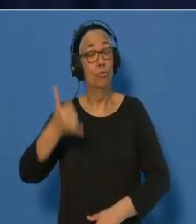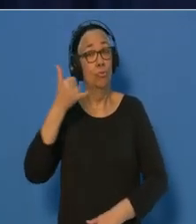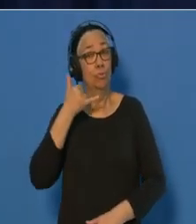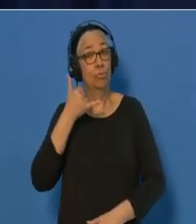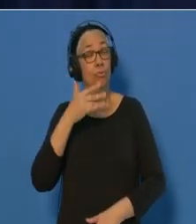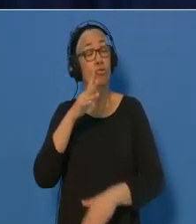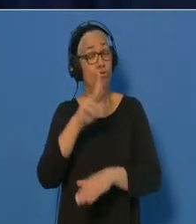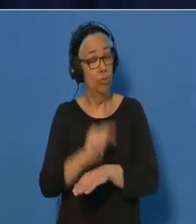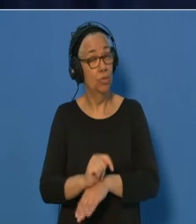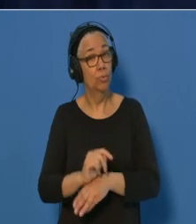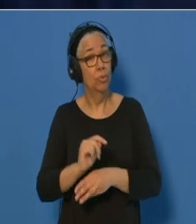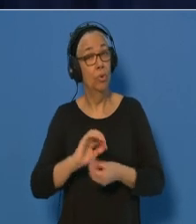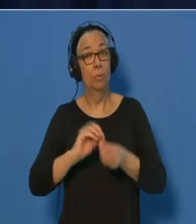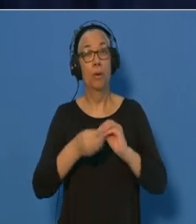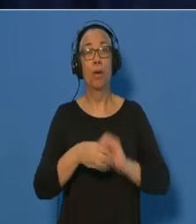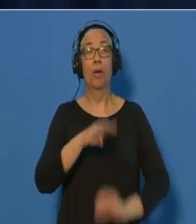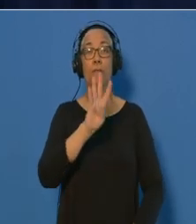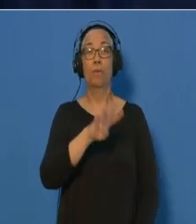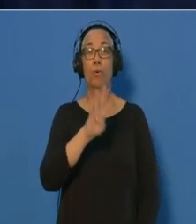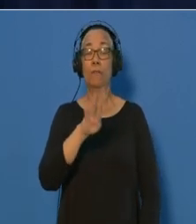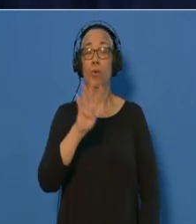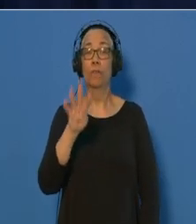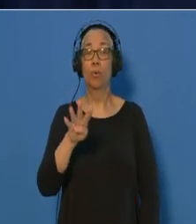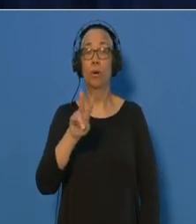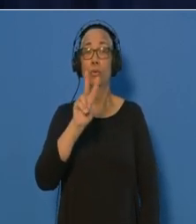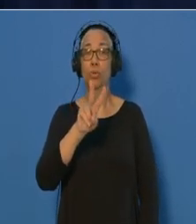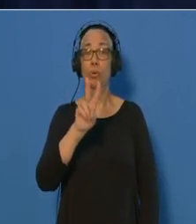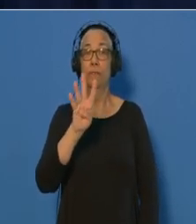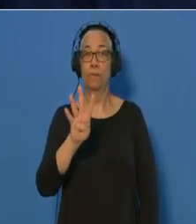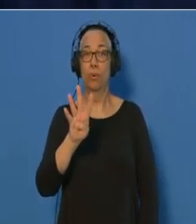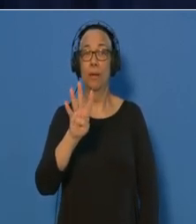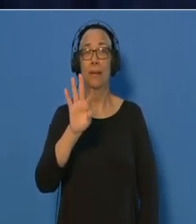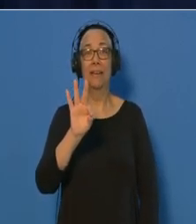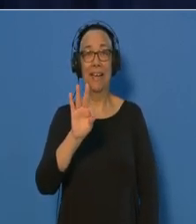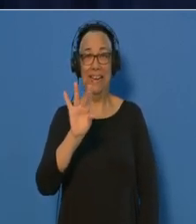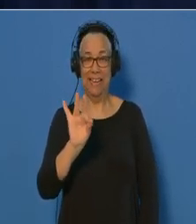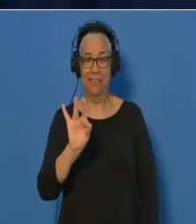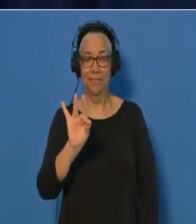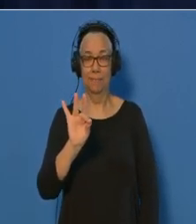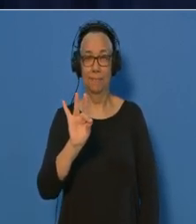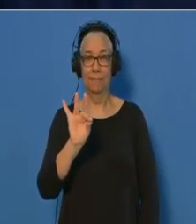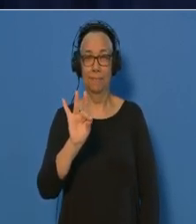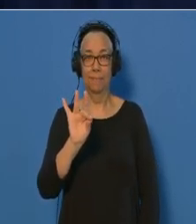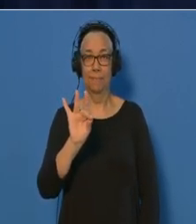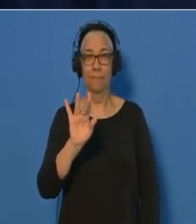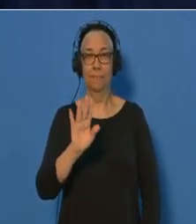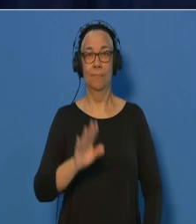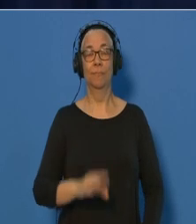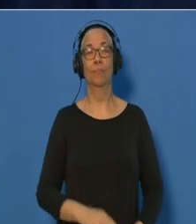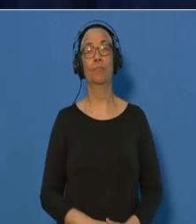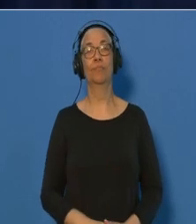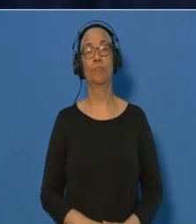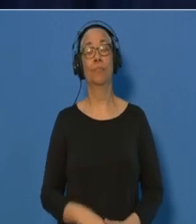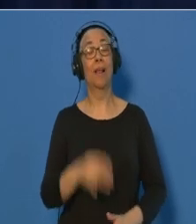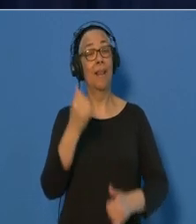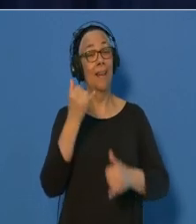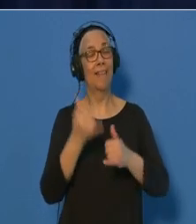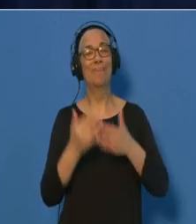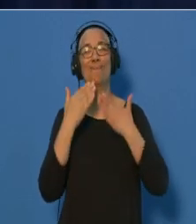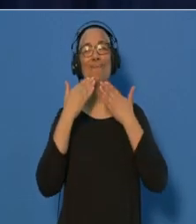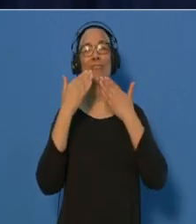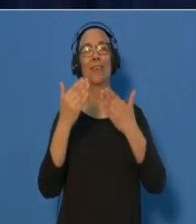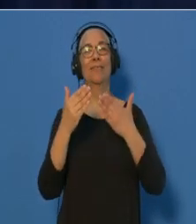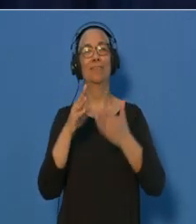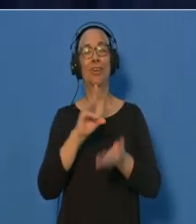traditional hotline at 444-2498. A final thank you to Dr.